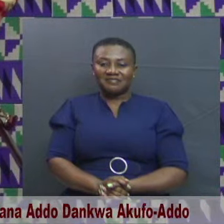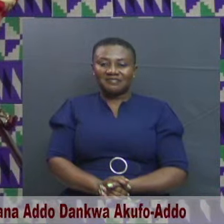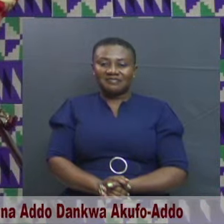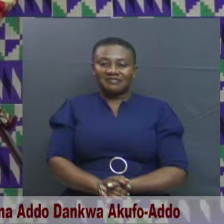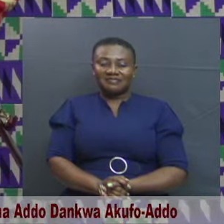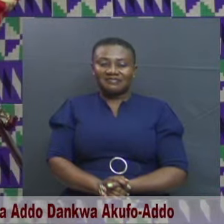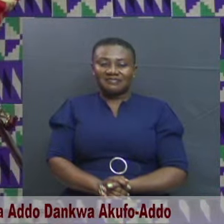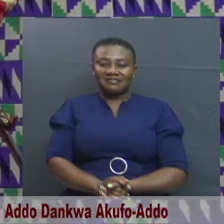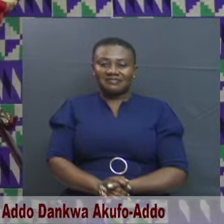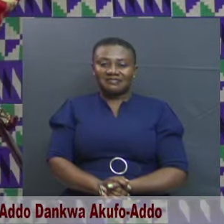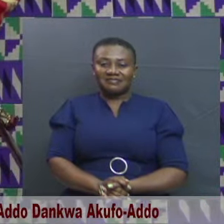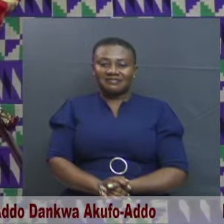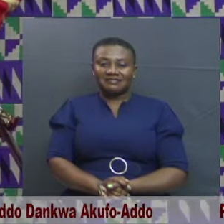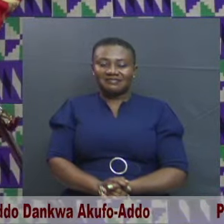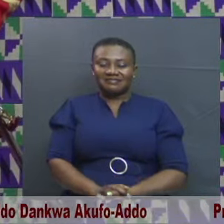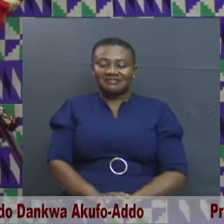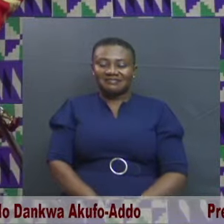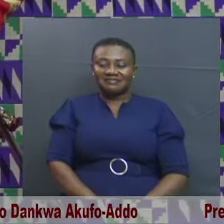me